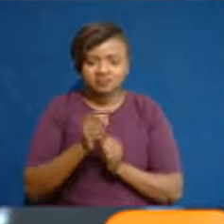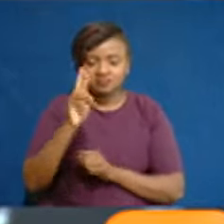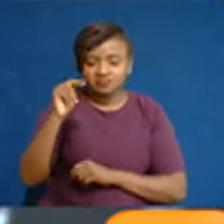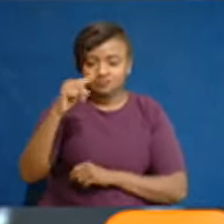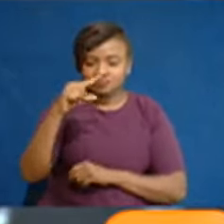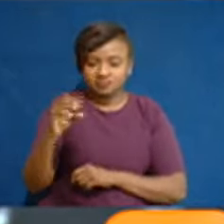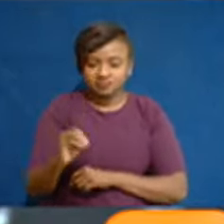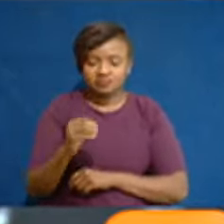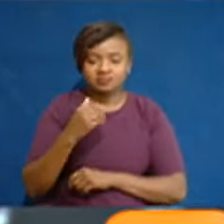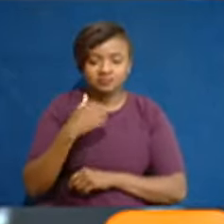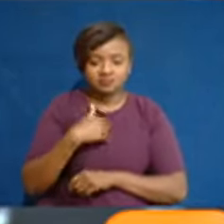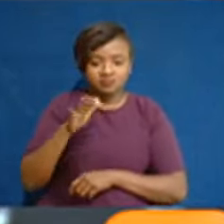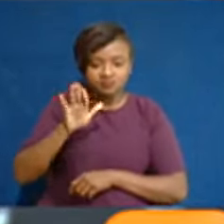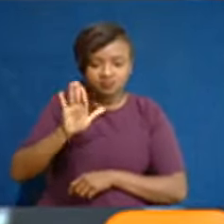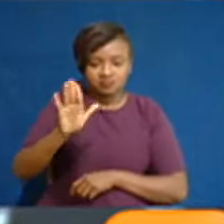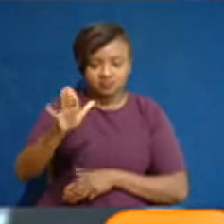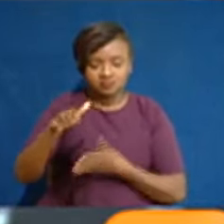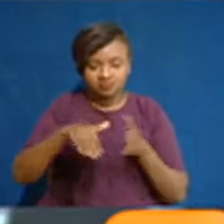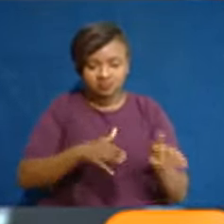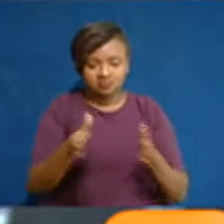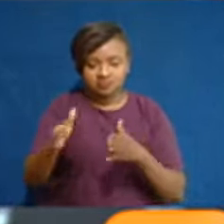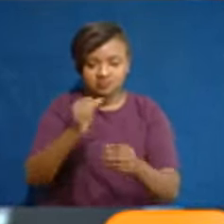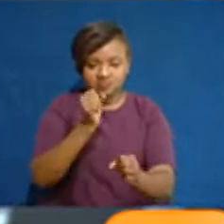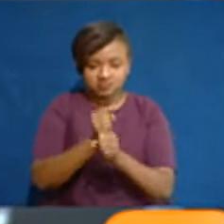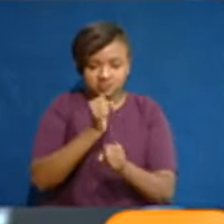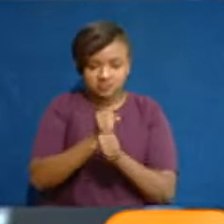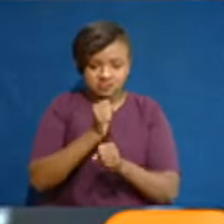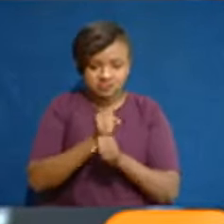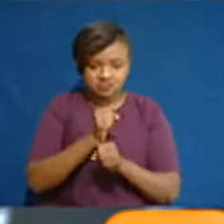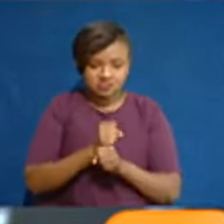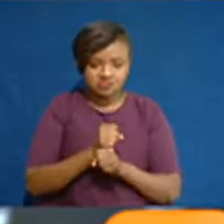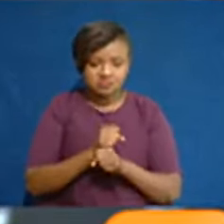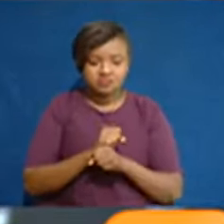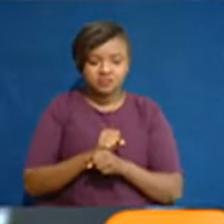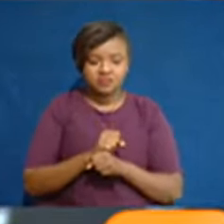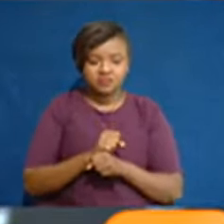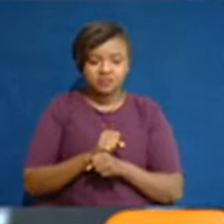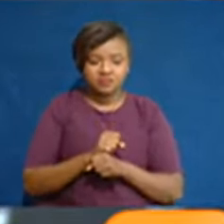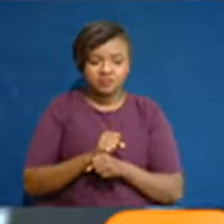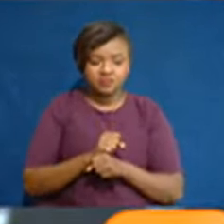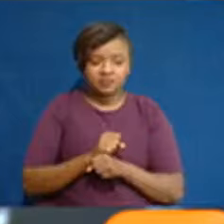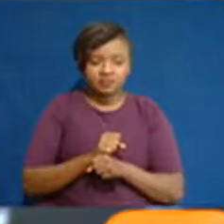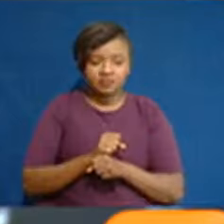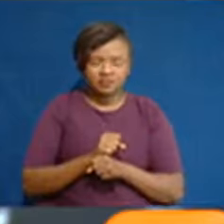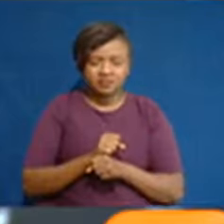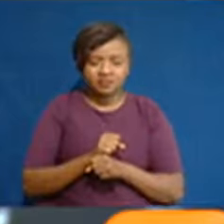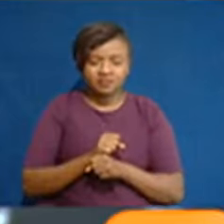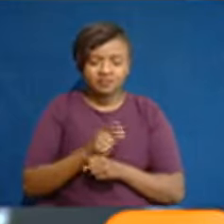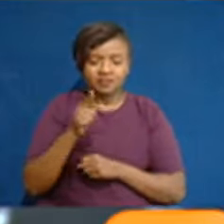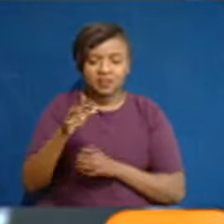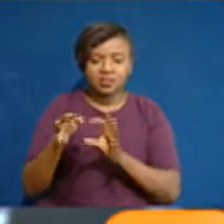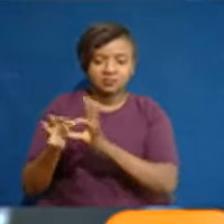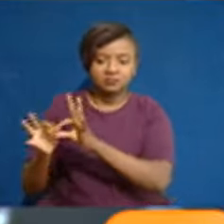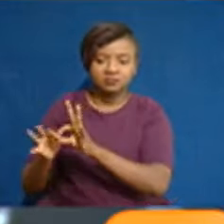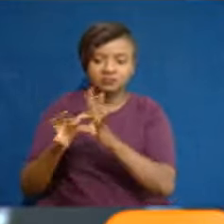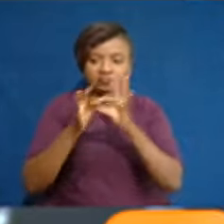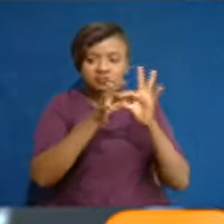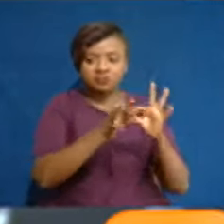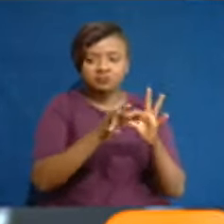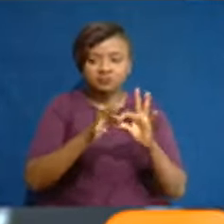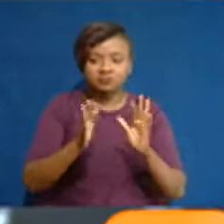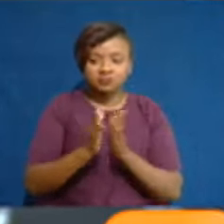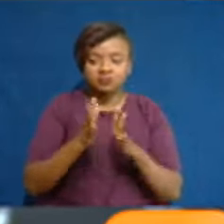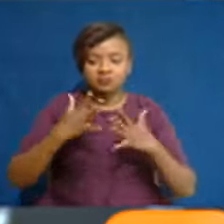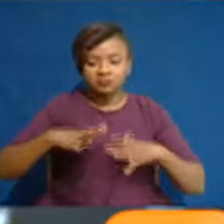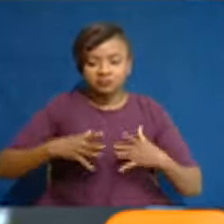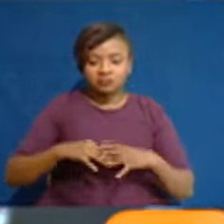own ways of operating, but you see the nature of the social justice movement is that it works directly linked with the people. So we, you know,